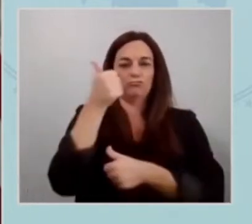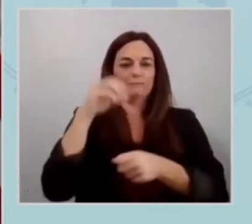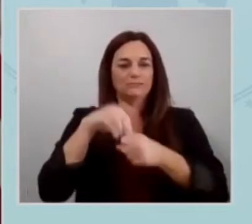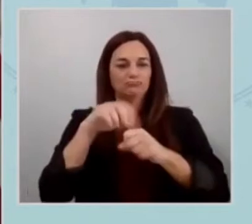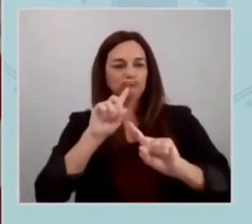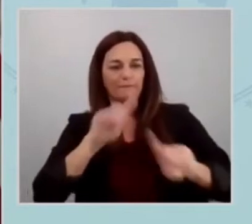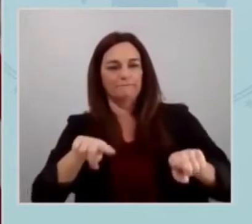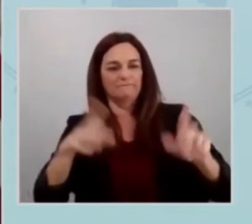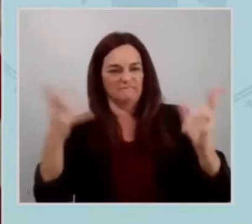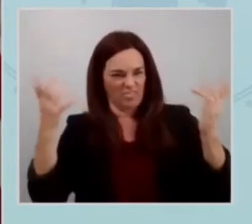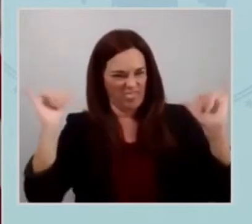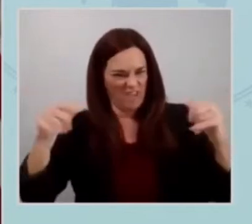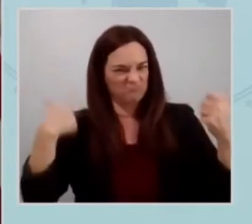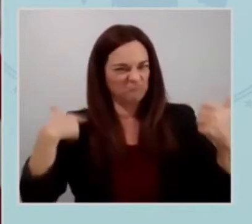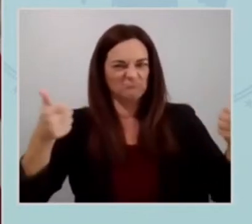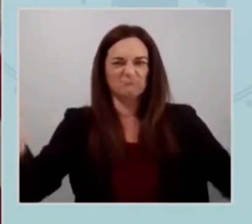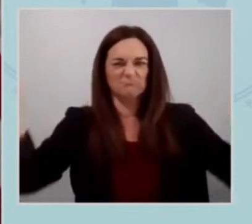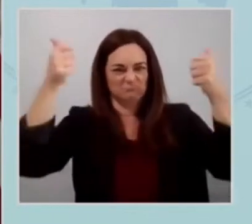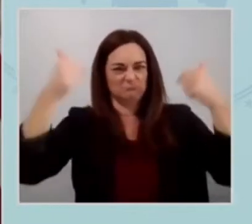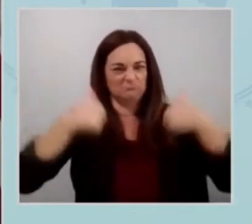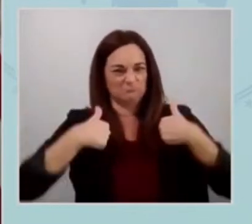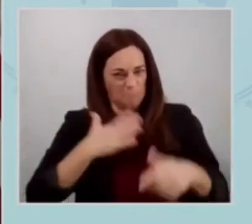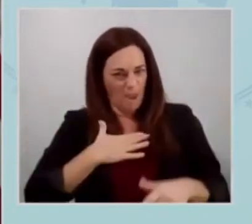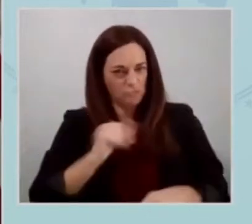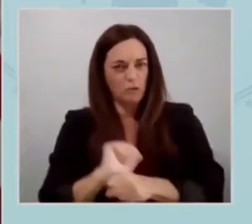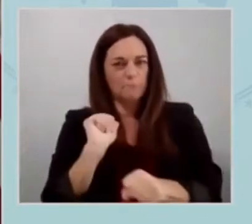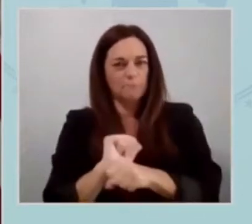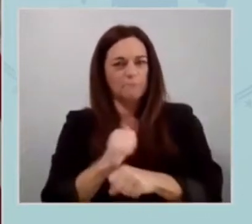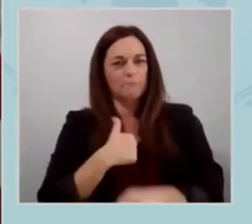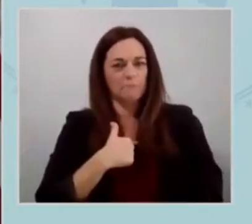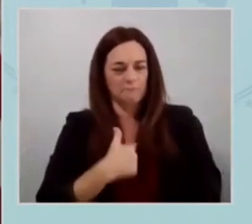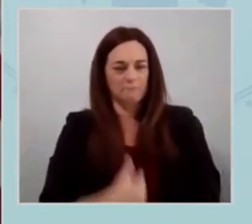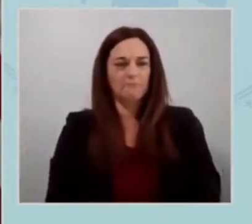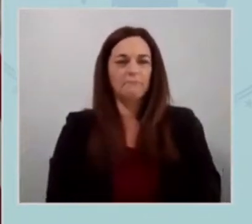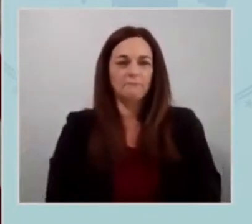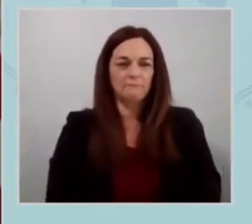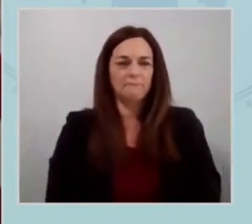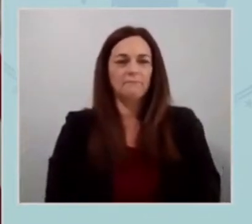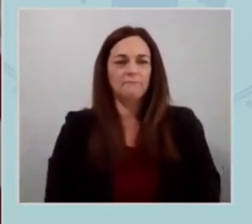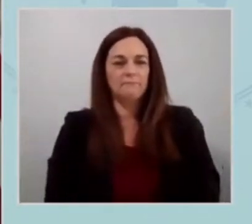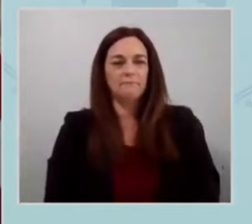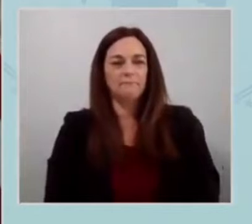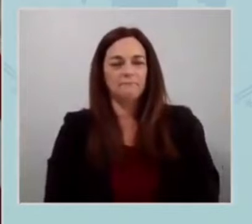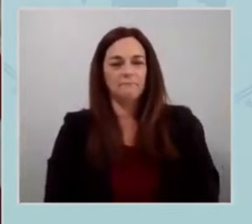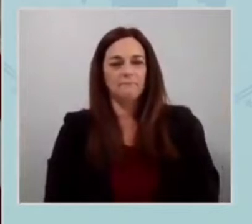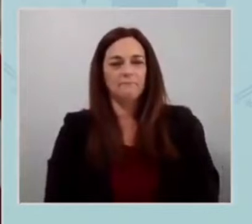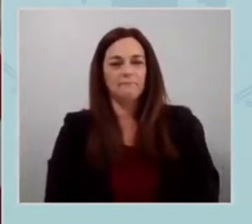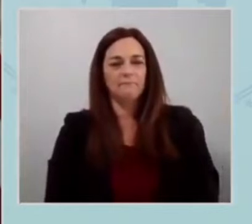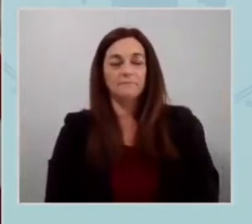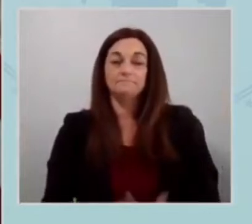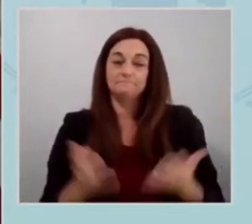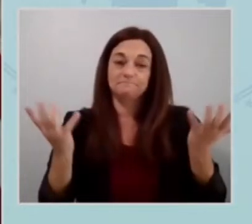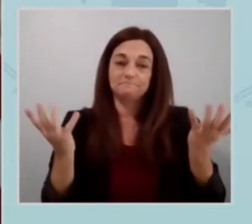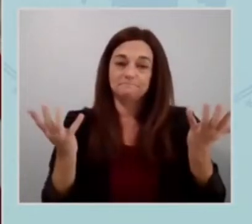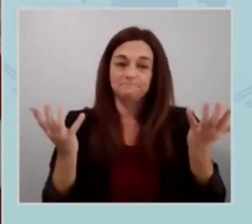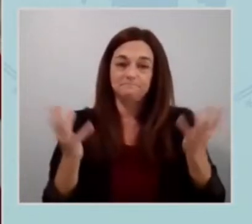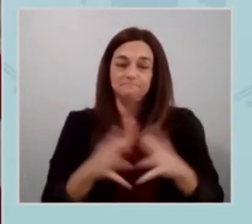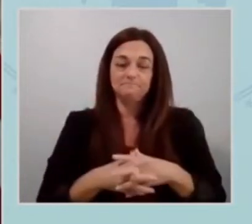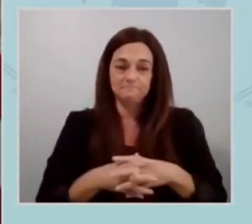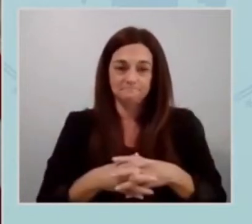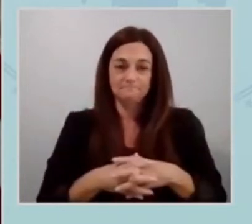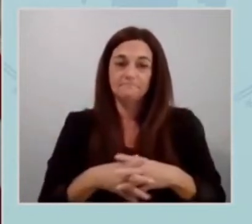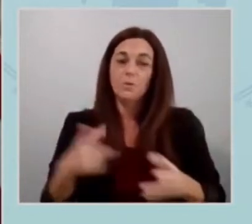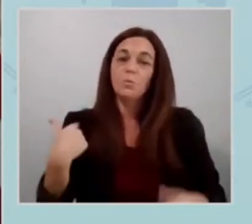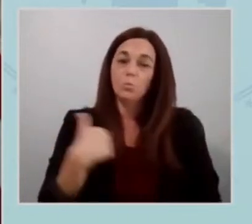job is as the commander-in-chief. I view this as sort of a standing army we got to put together to deal with this.